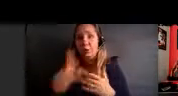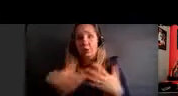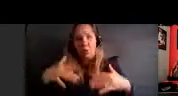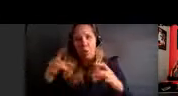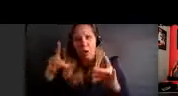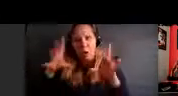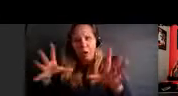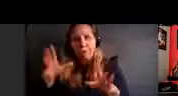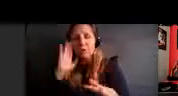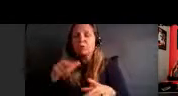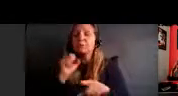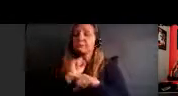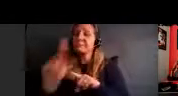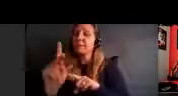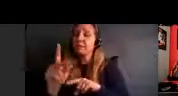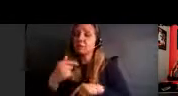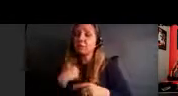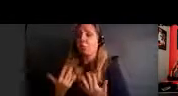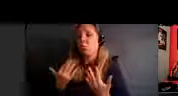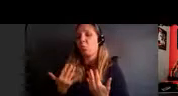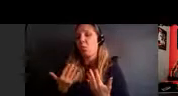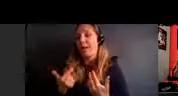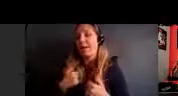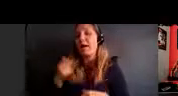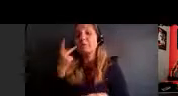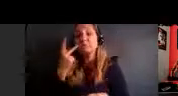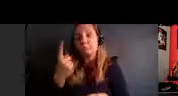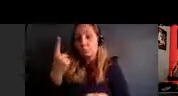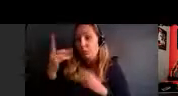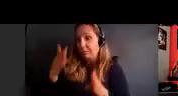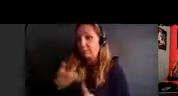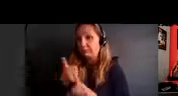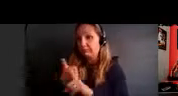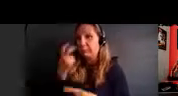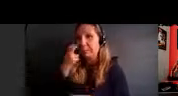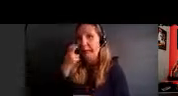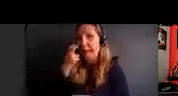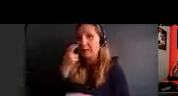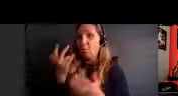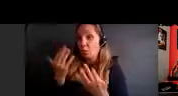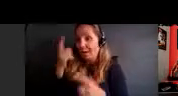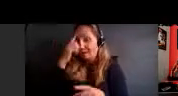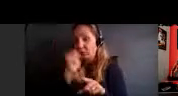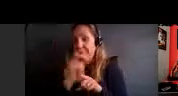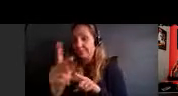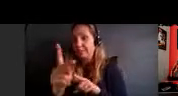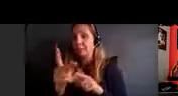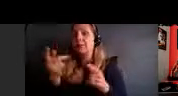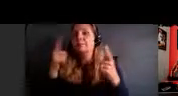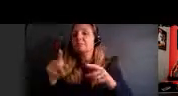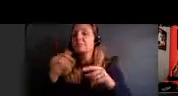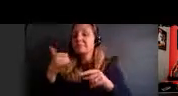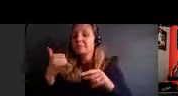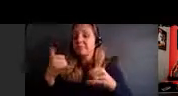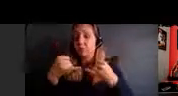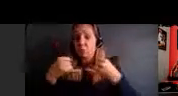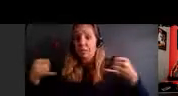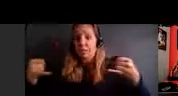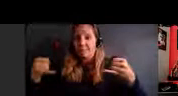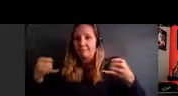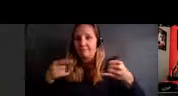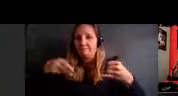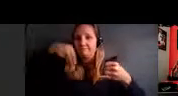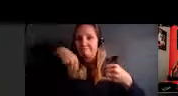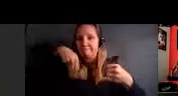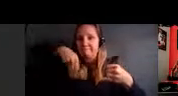was waiting for a SkyTrain at one point, and I saw an individual who was blind waiting for the SkyTrain as well. He was behind the yellow line. And I guess